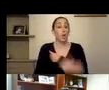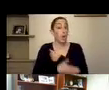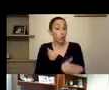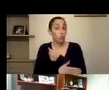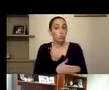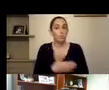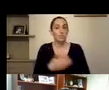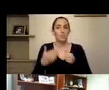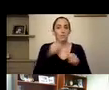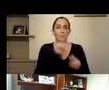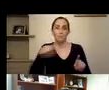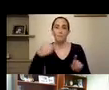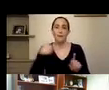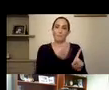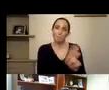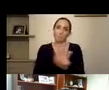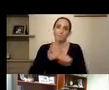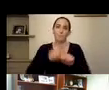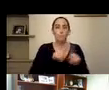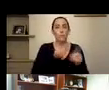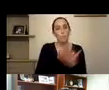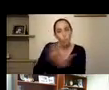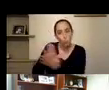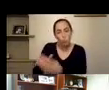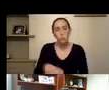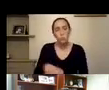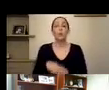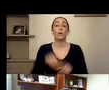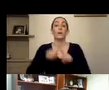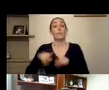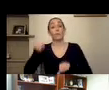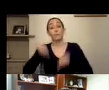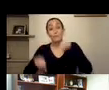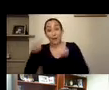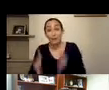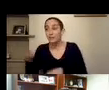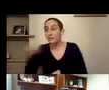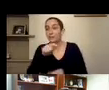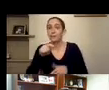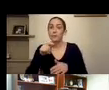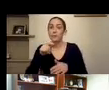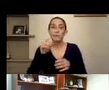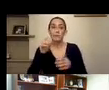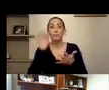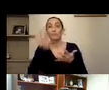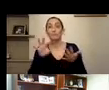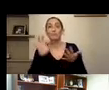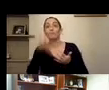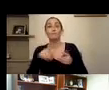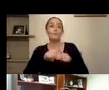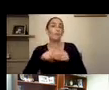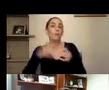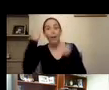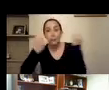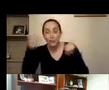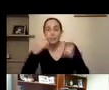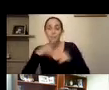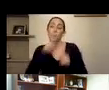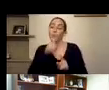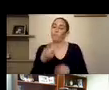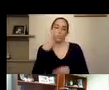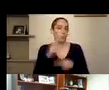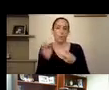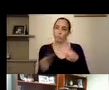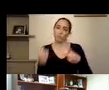different things. Different scientists are proposing different things, but what it comes down to is two possibilities. The first is